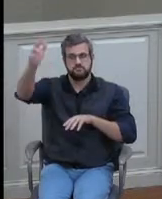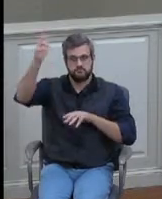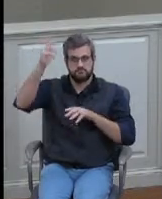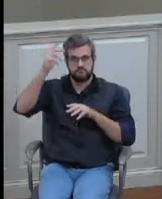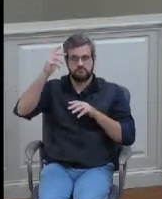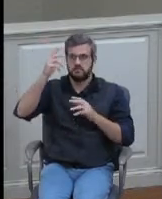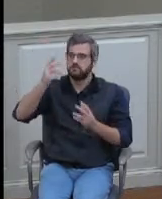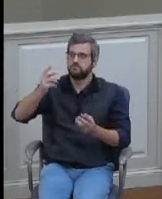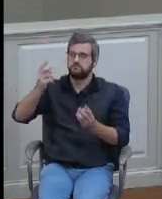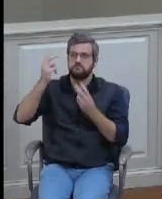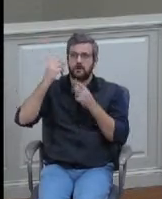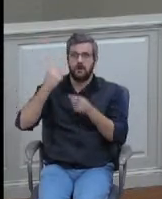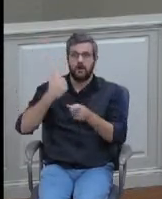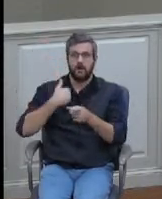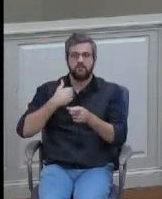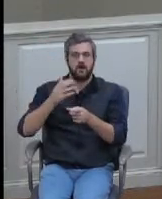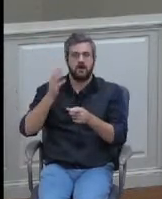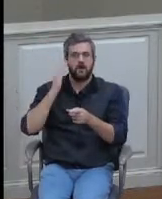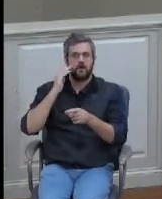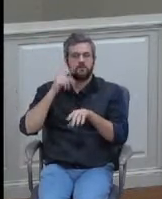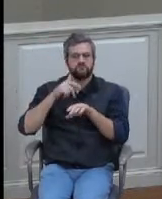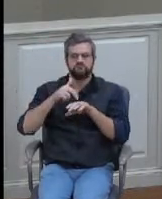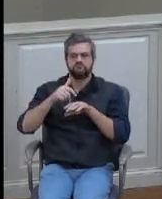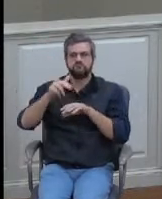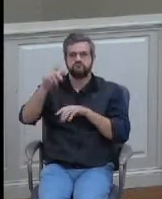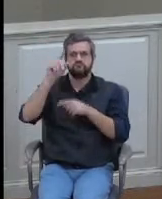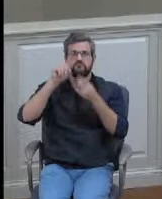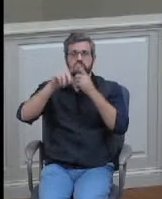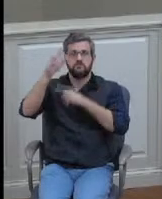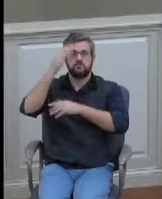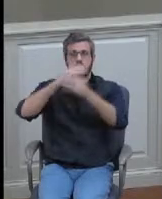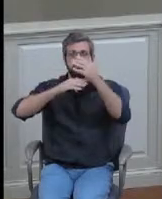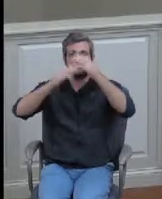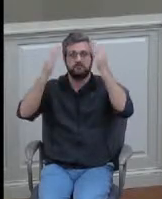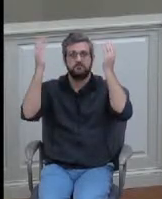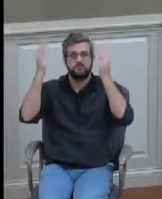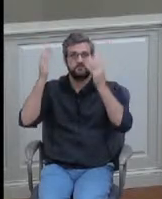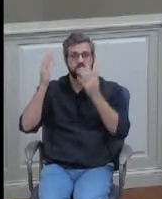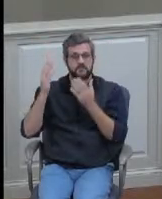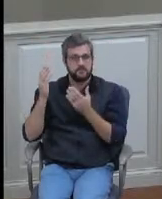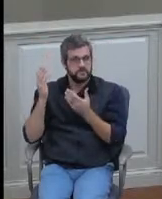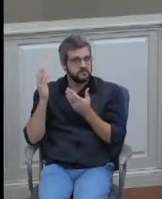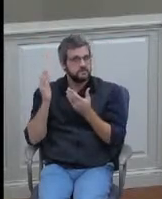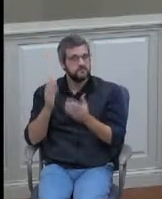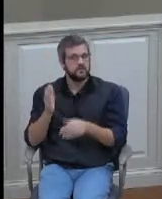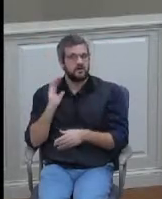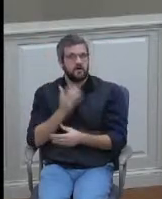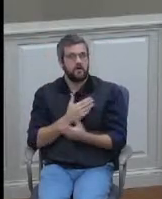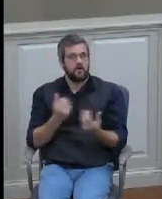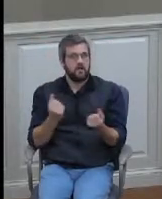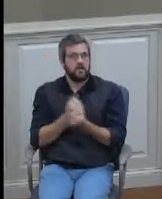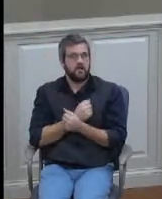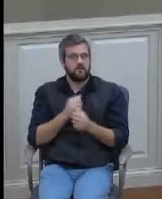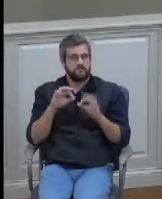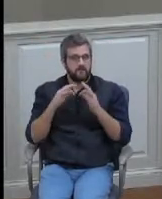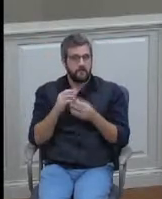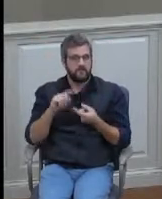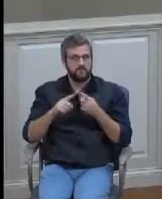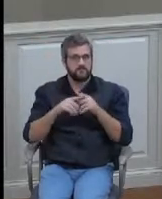lane, I would walk right up in heaven and bring our loved ones back